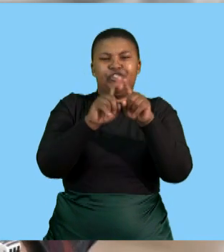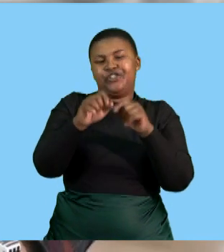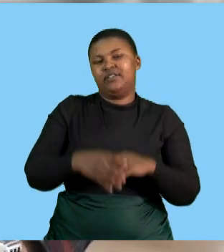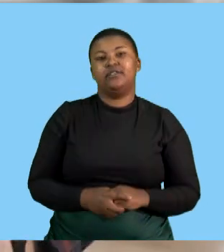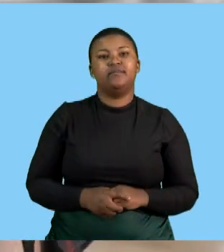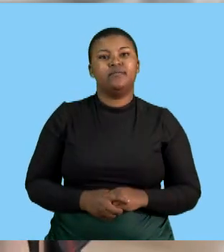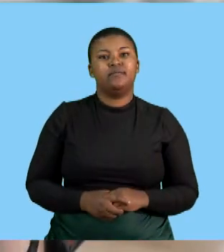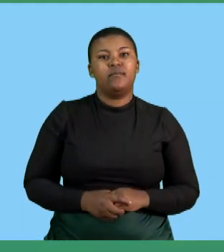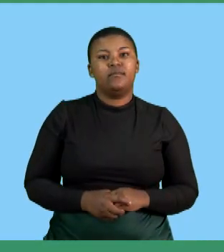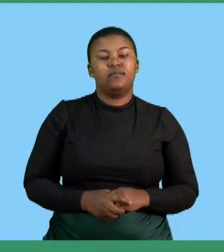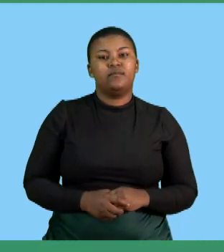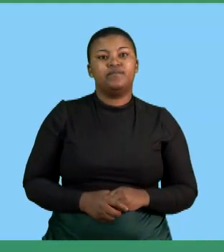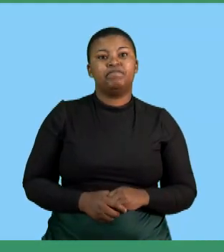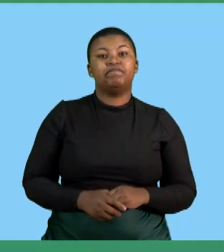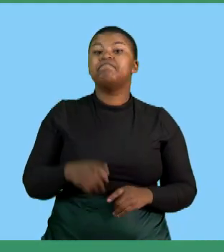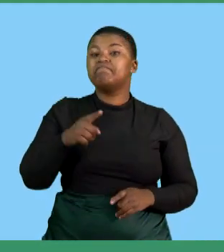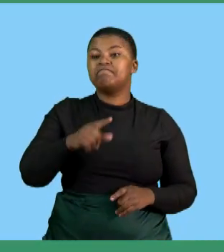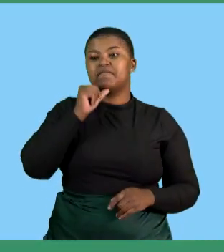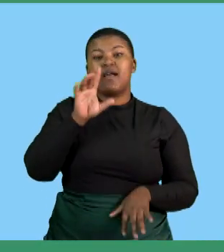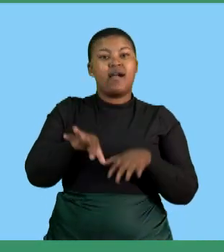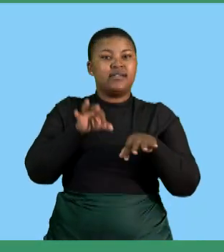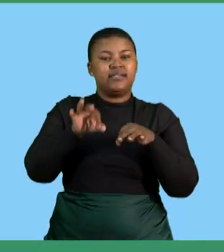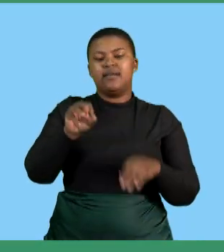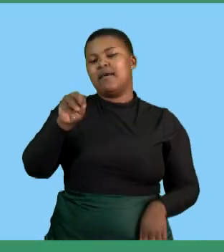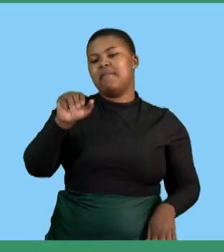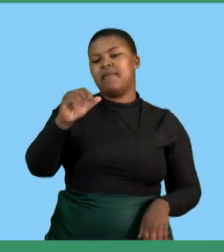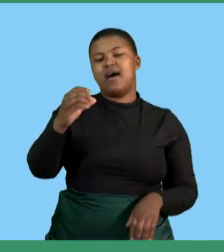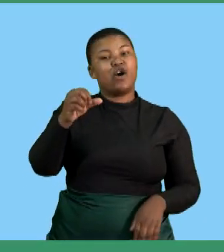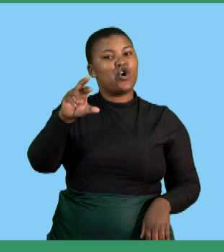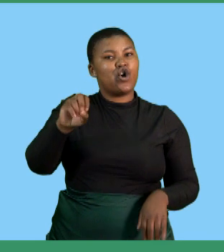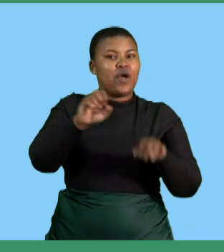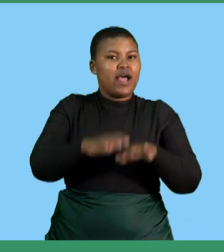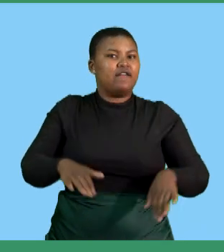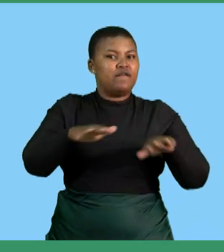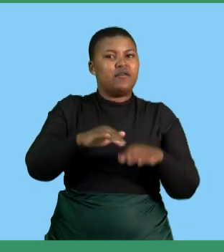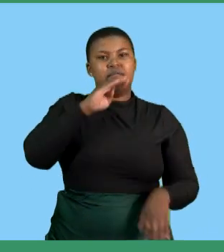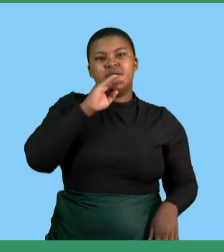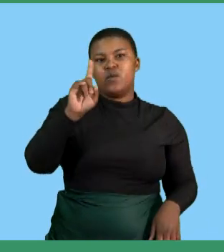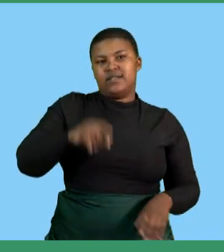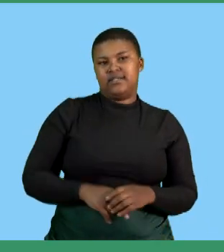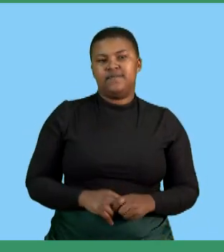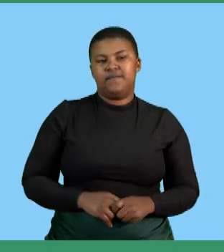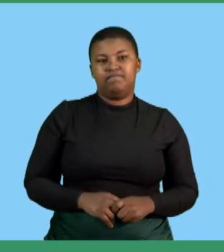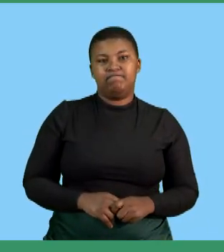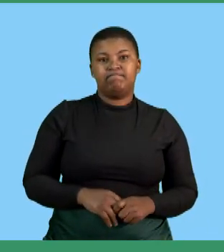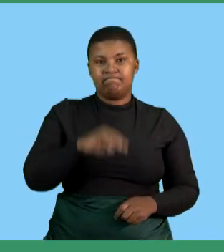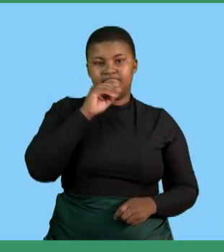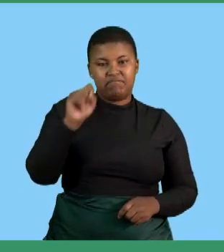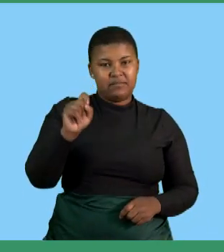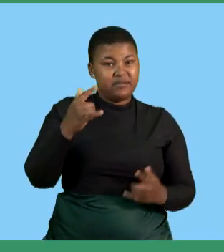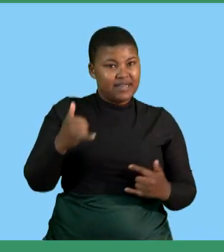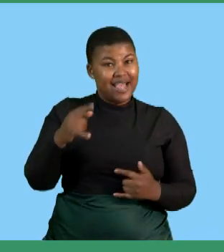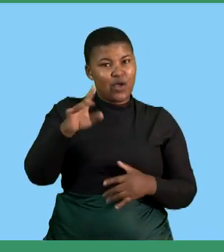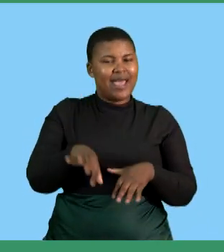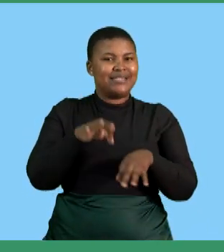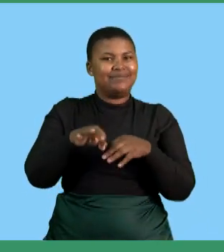questions. Our first question asks, define the macro environment. So define means we want to discuss